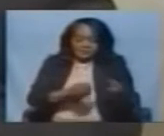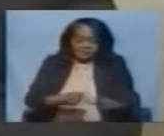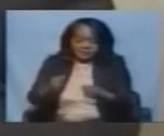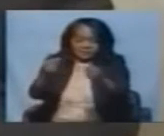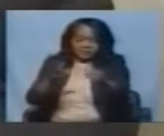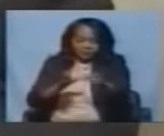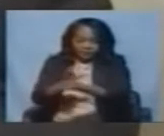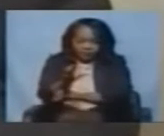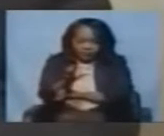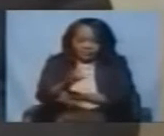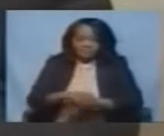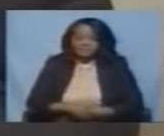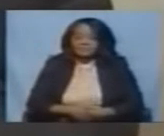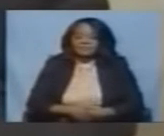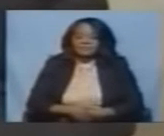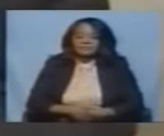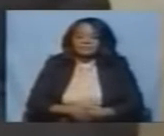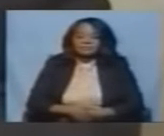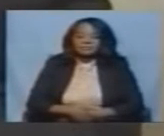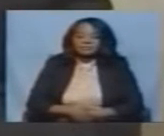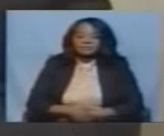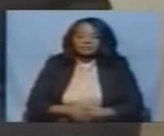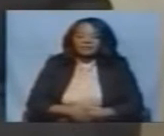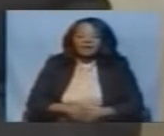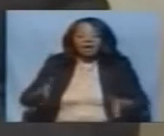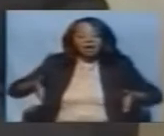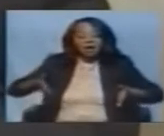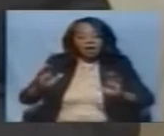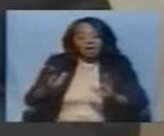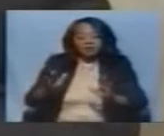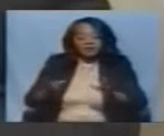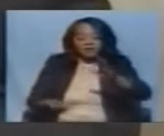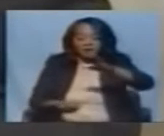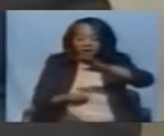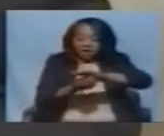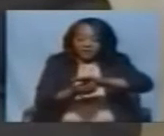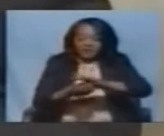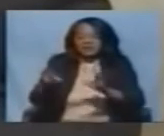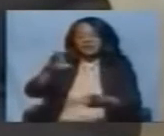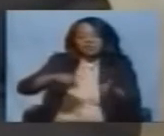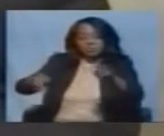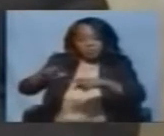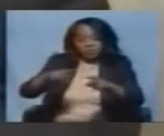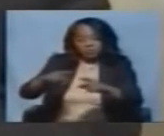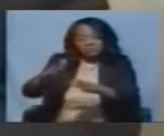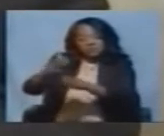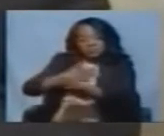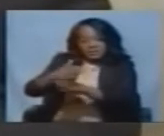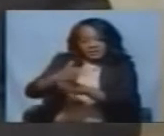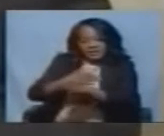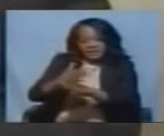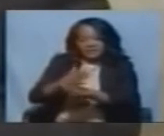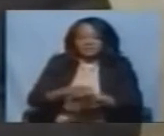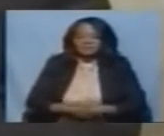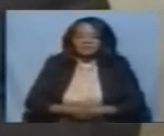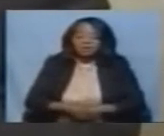And since then, we had allowed a little bit of affiliates, people that were in the business, maybe not